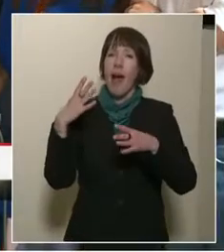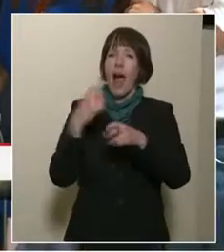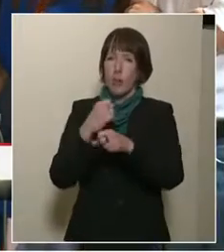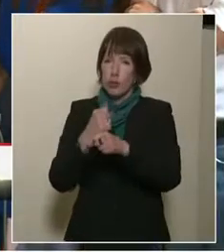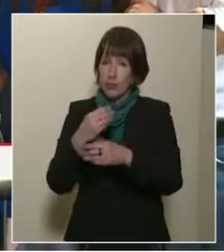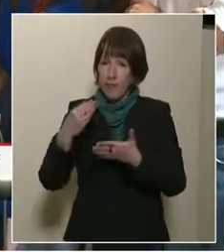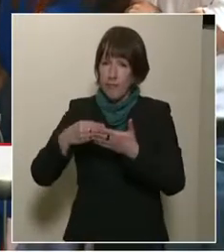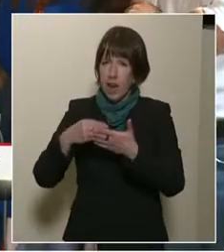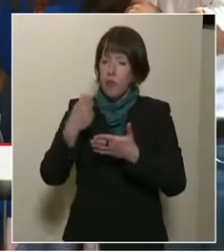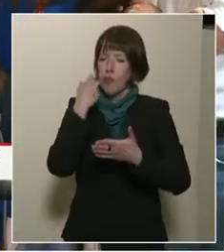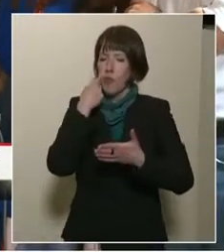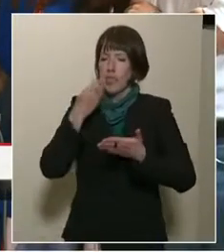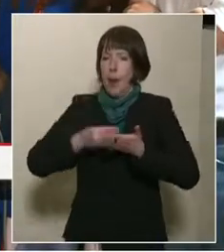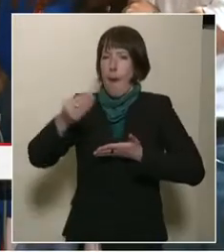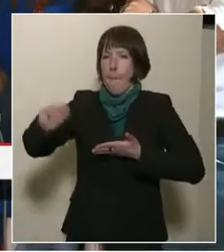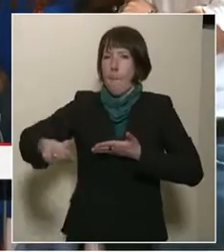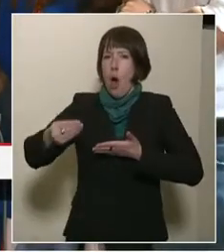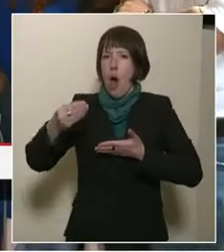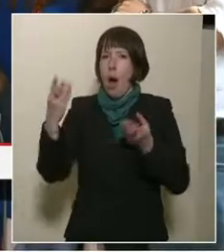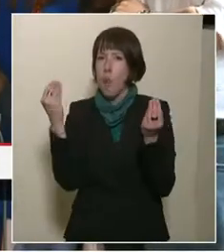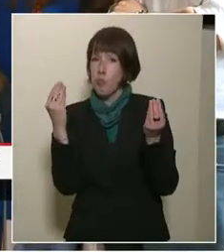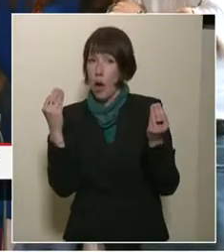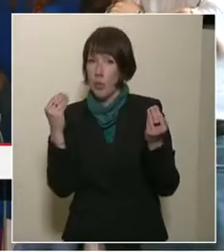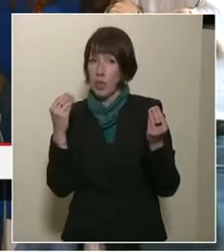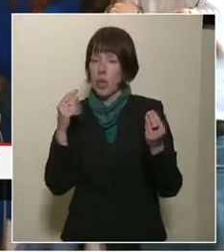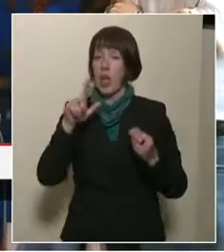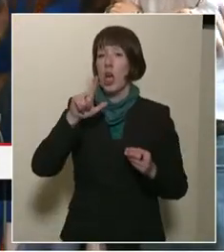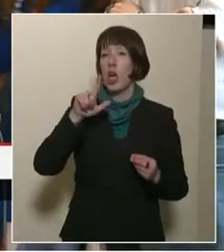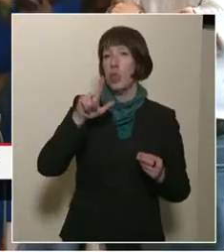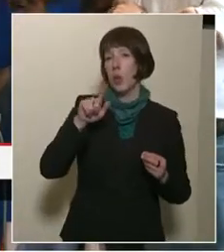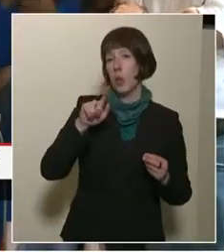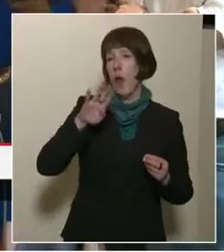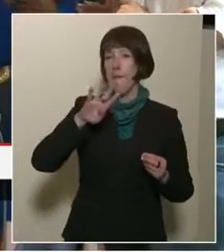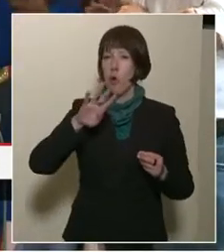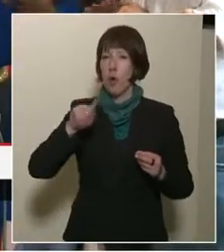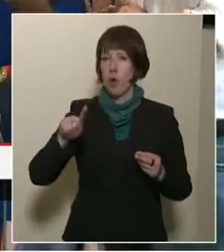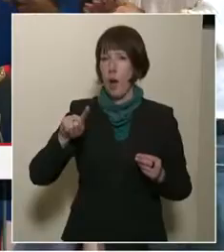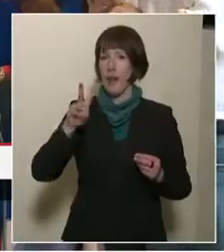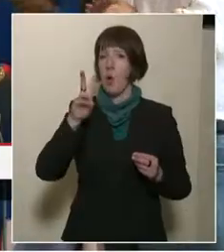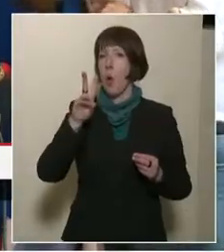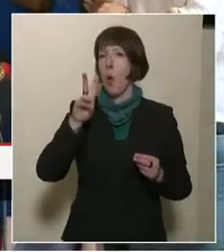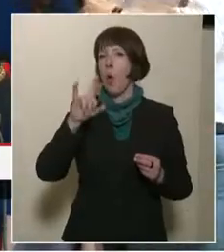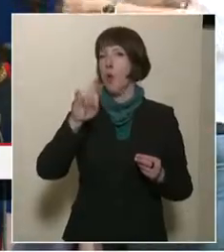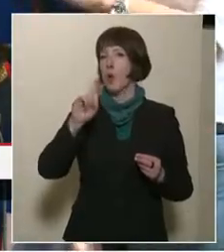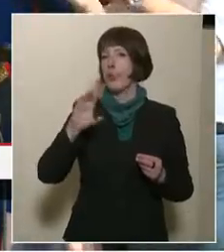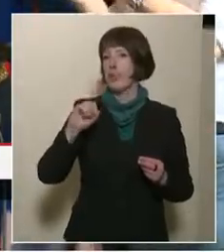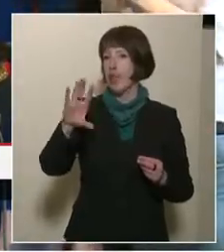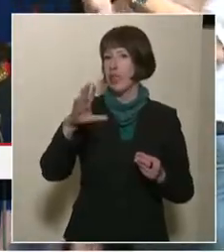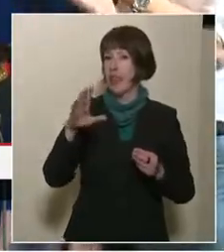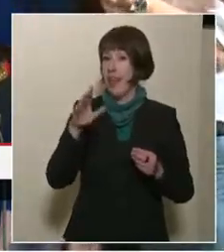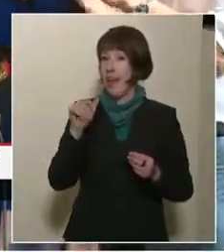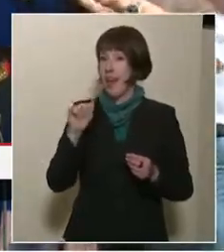actually just bought her property at 2141 Wisconsin Avenue. She moved in yesterday.